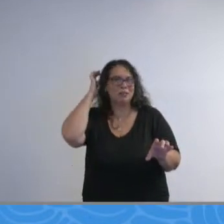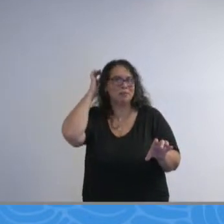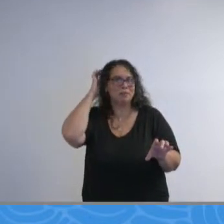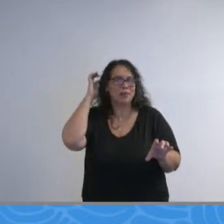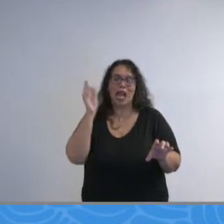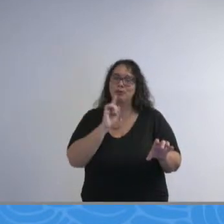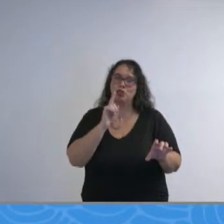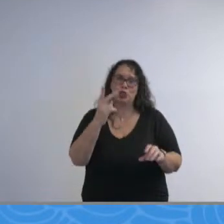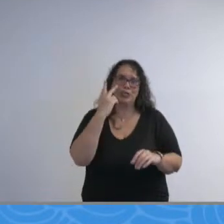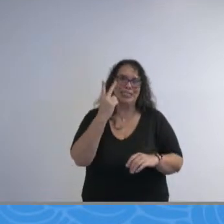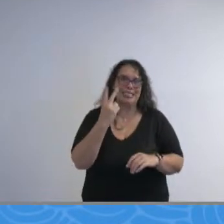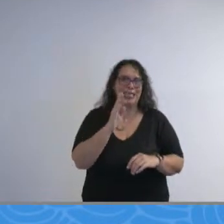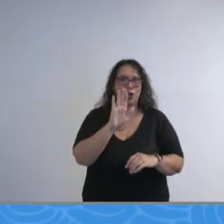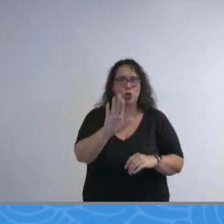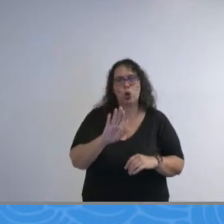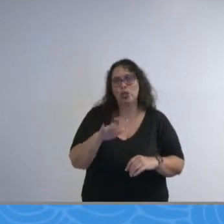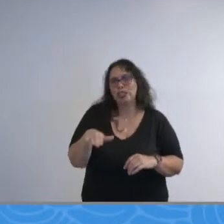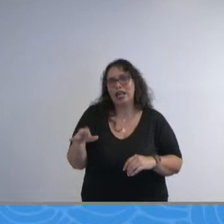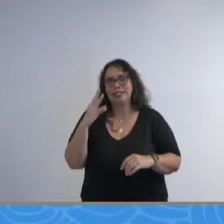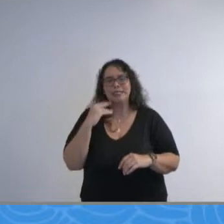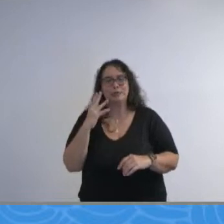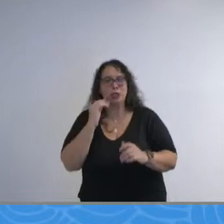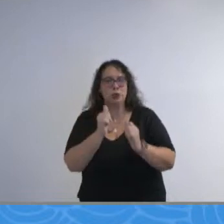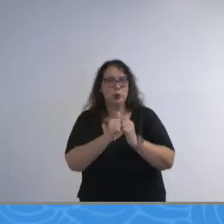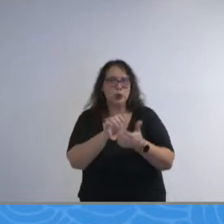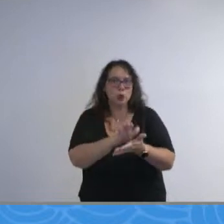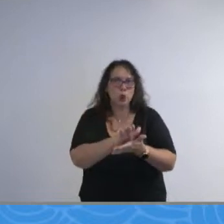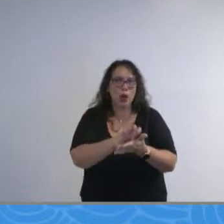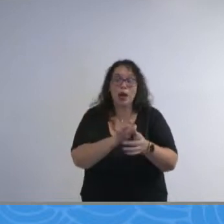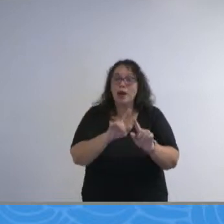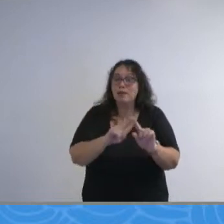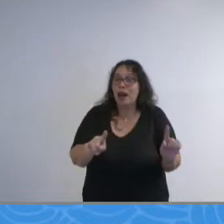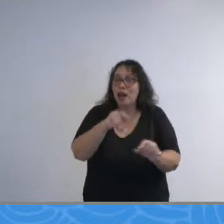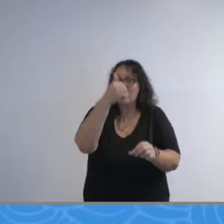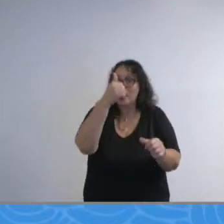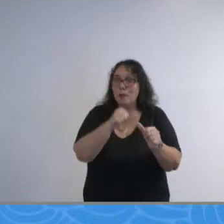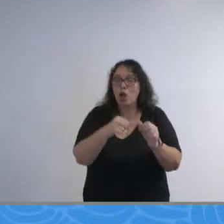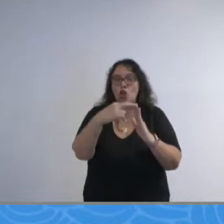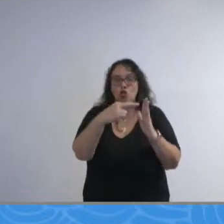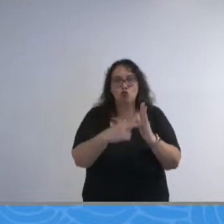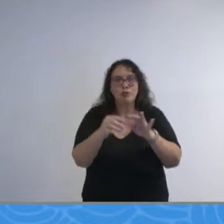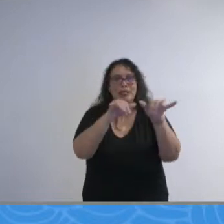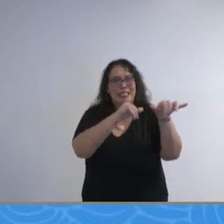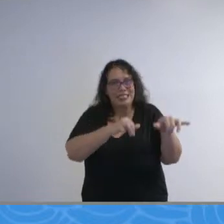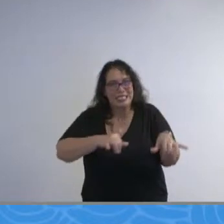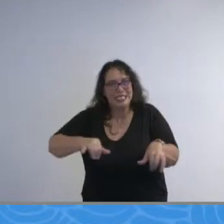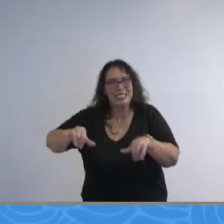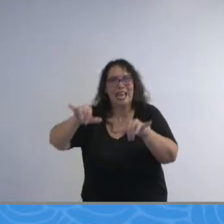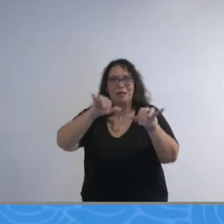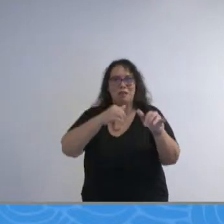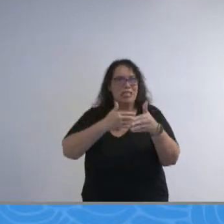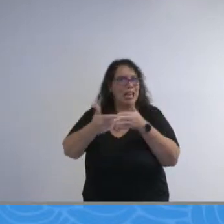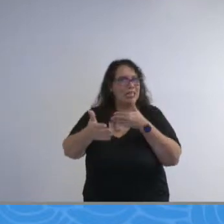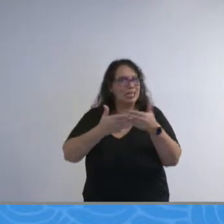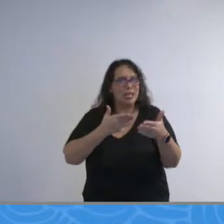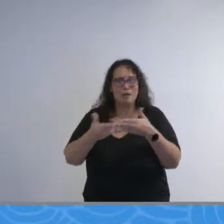seen that in your child's experience with the school. But keep in mind that the rules are the same; they have not changed. So if you request